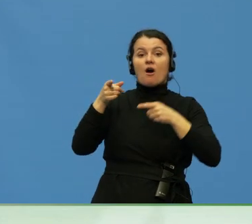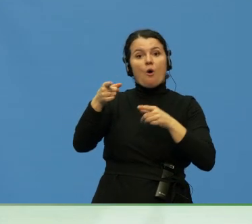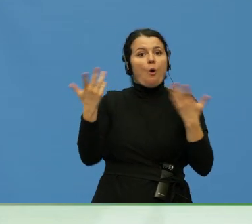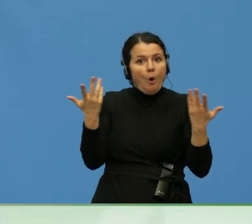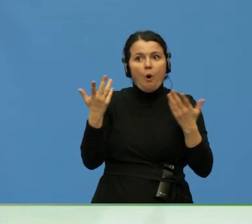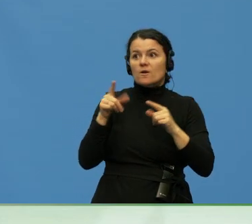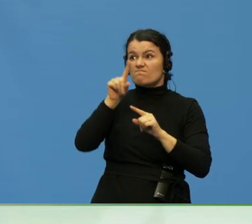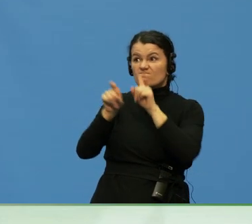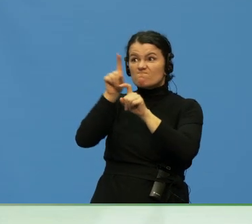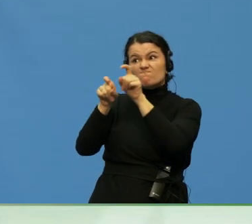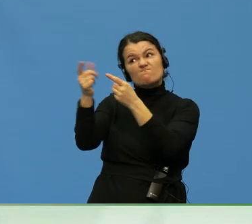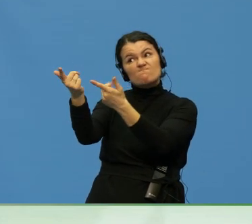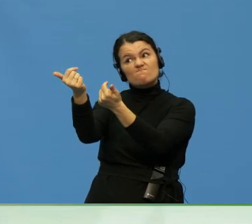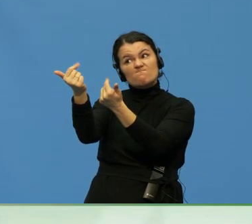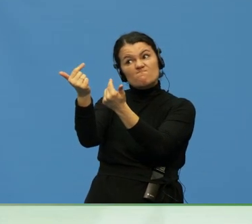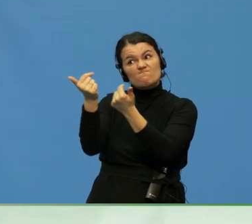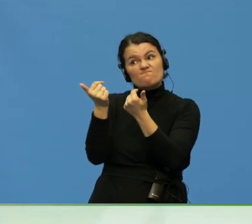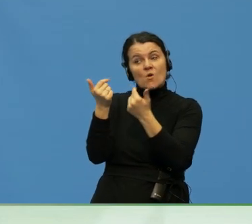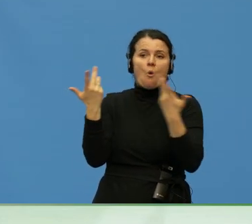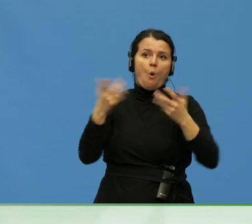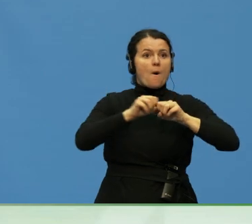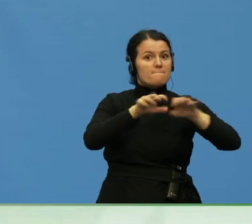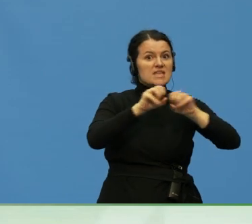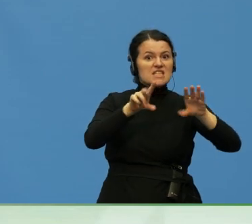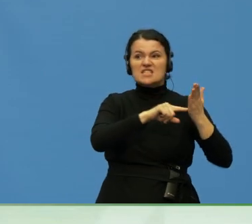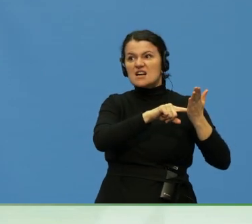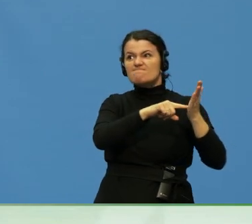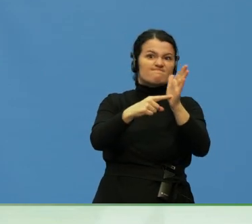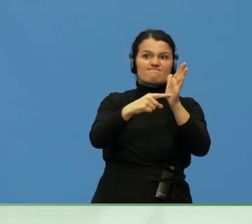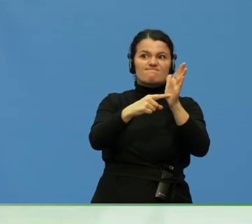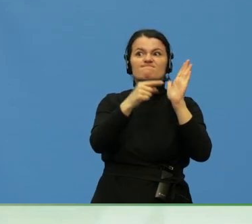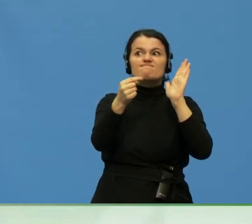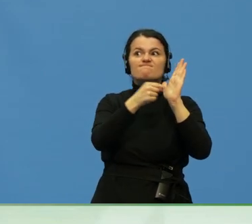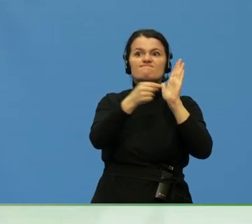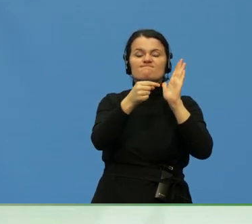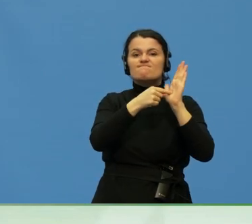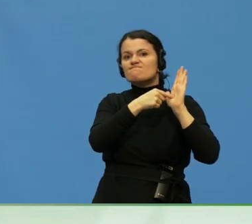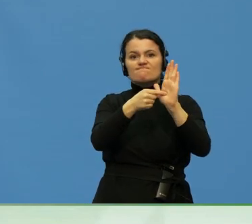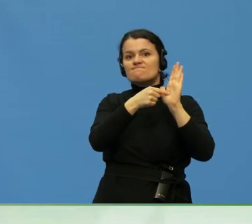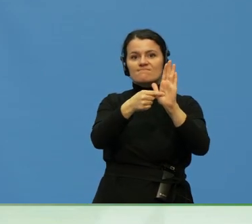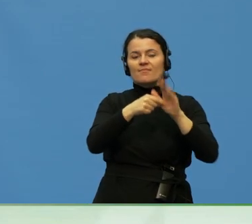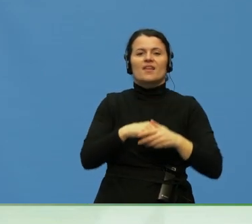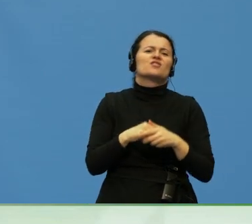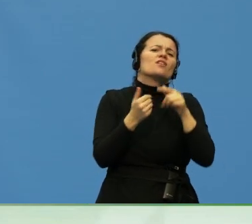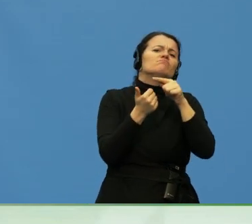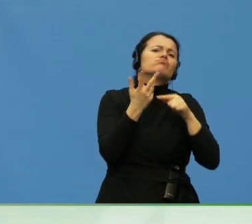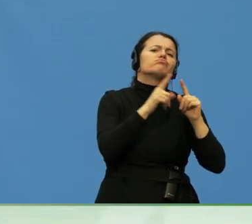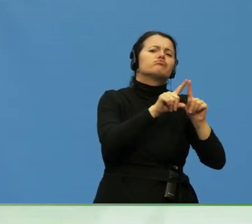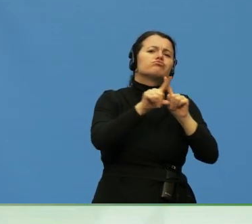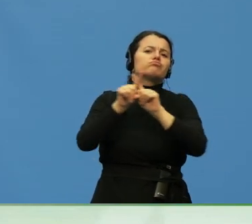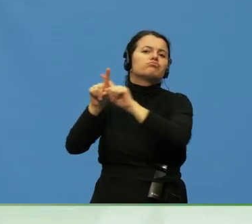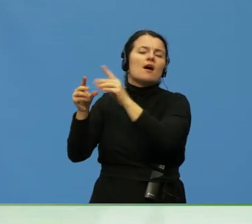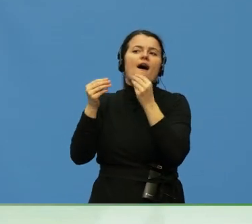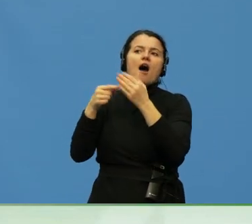beyond the noise that we make on the media, but also using law enforcement mechanisms in place